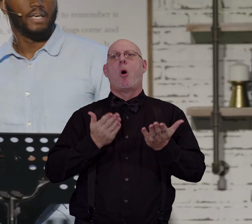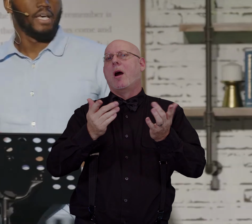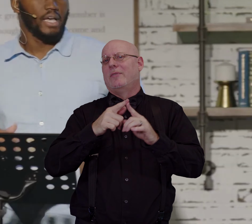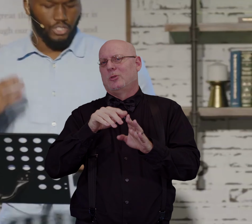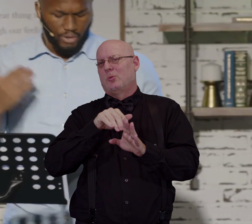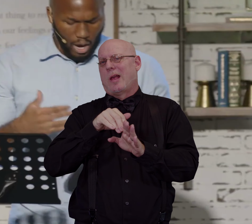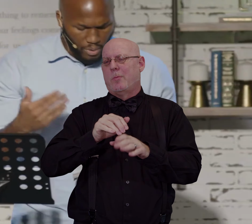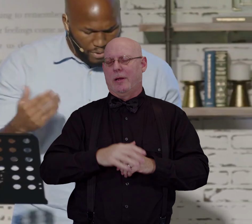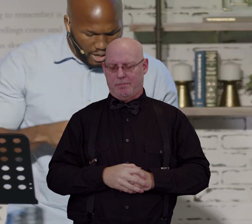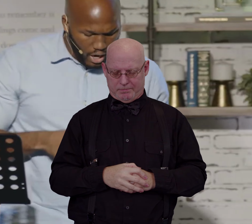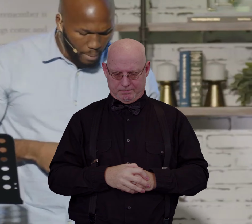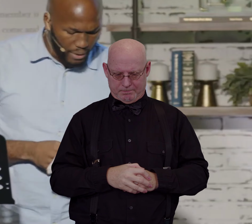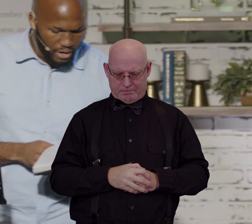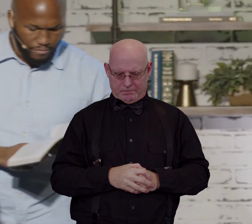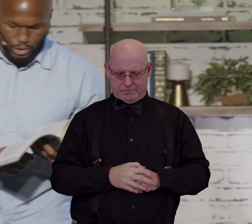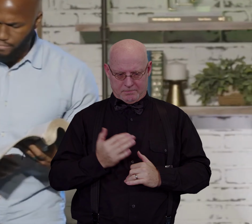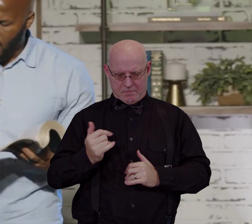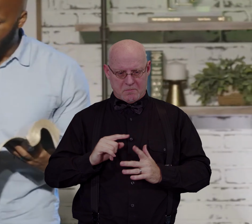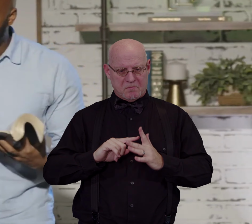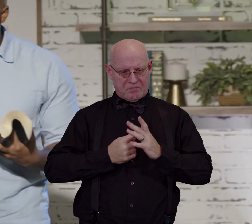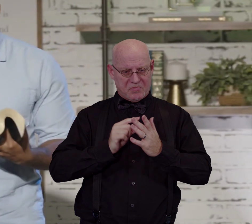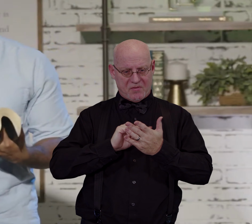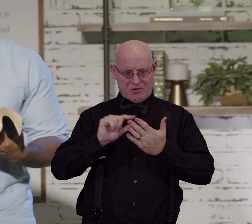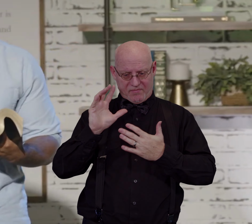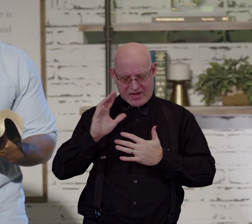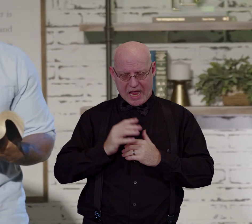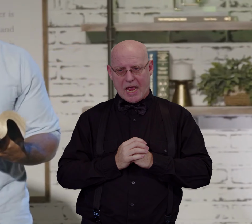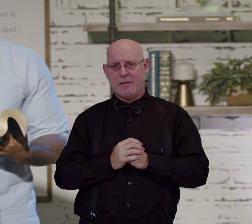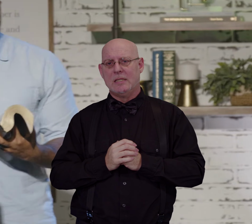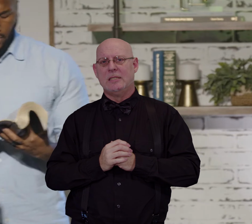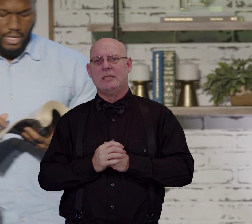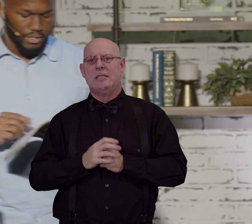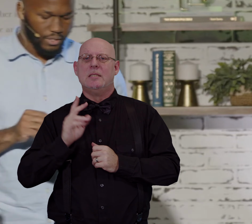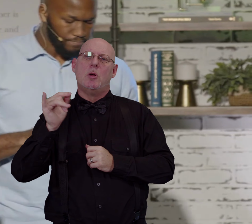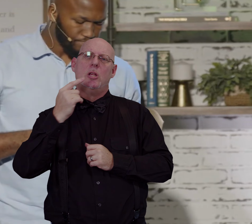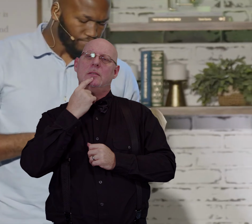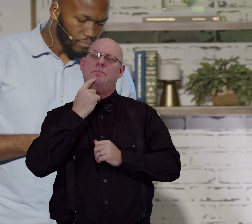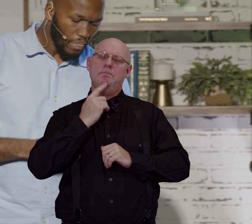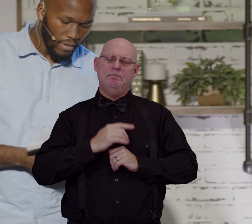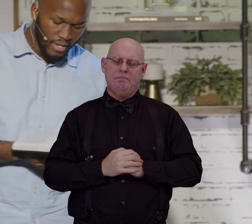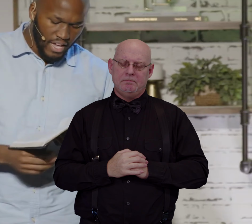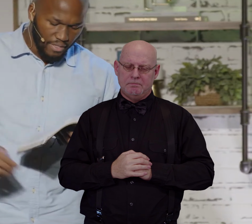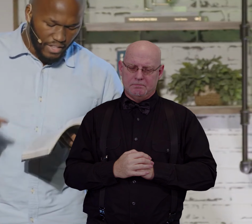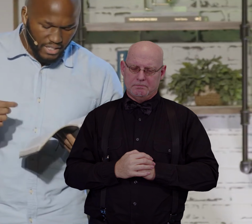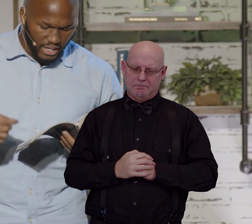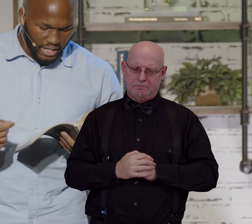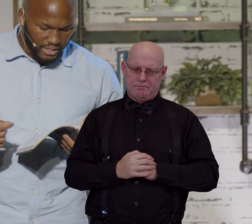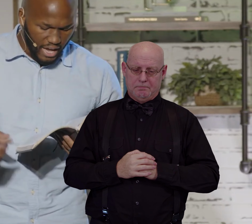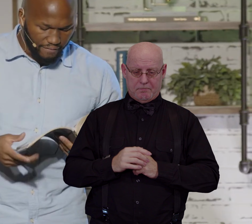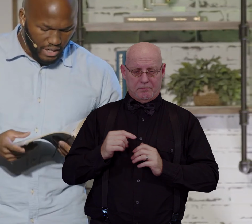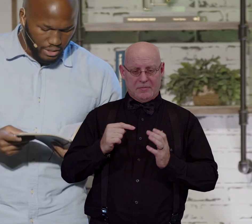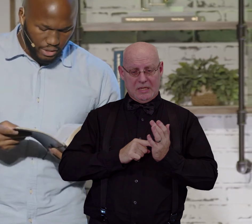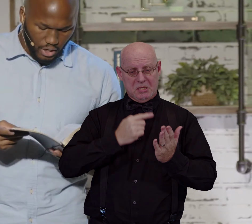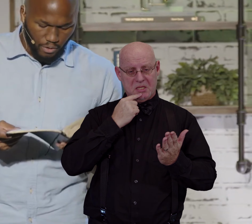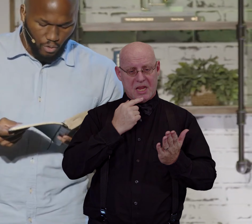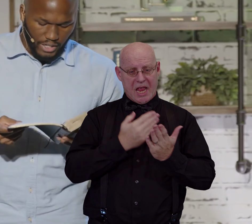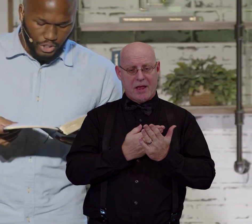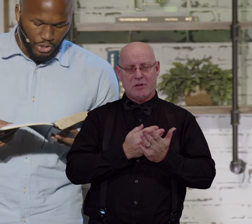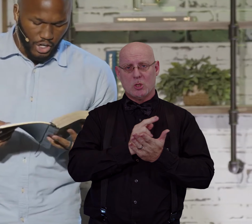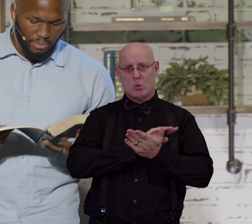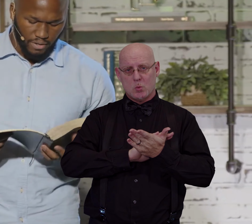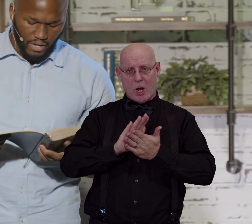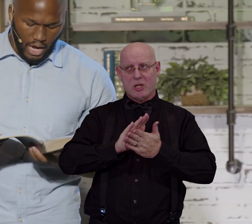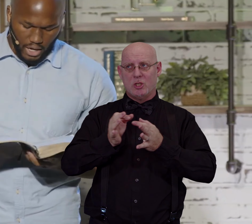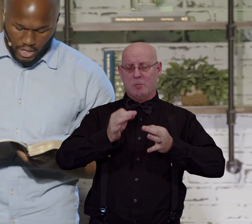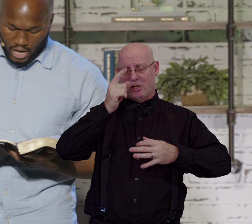compromise. And so now we pick up in verse 5, where Paul begins and says this: "This is the evidence of the